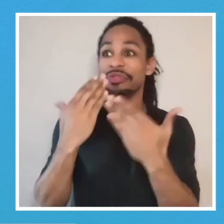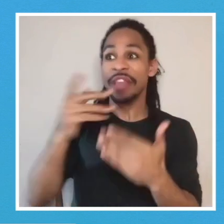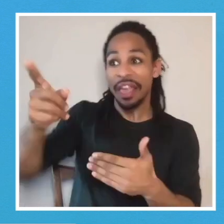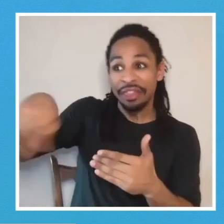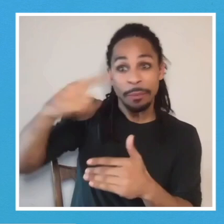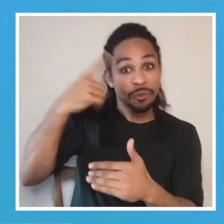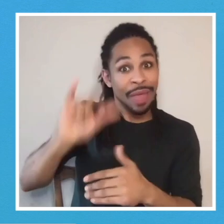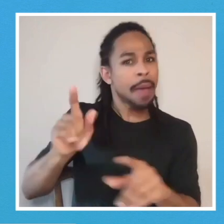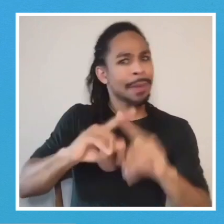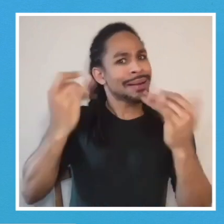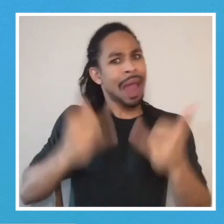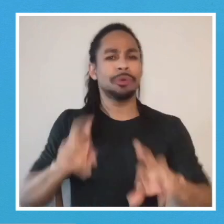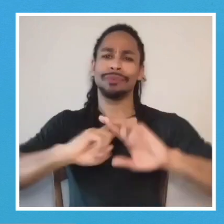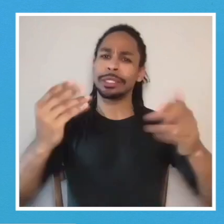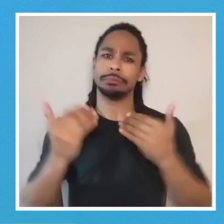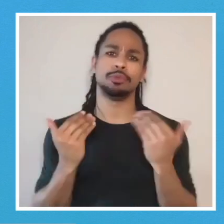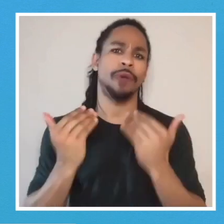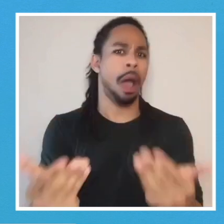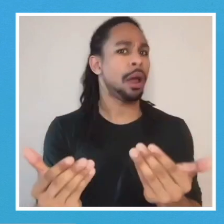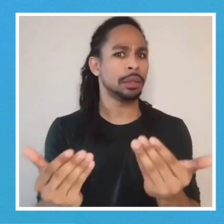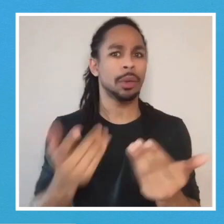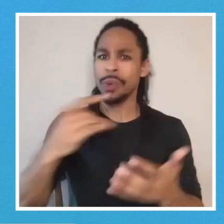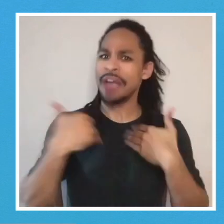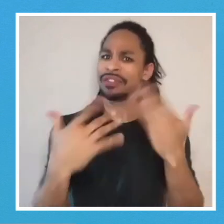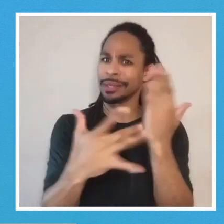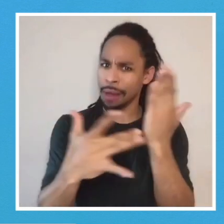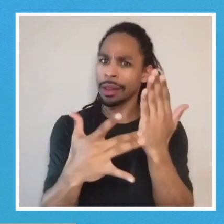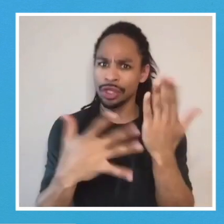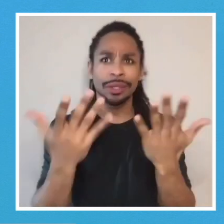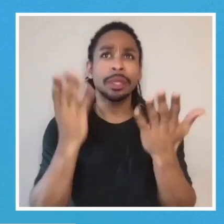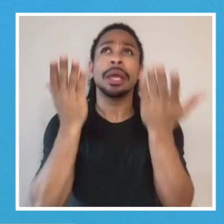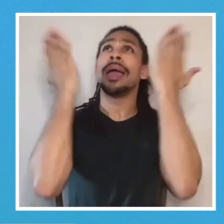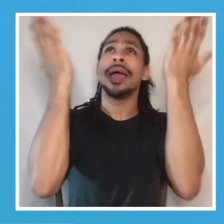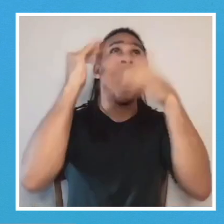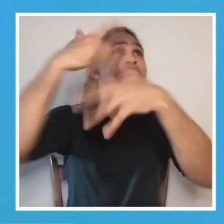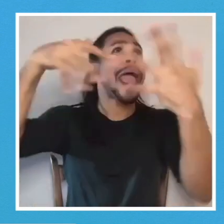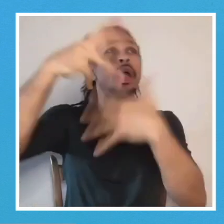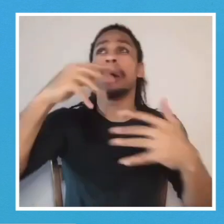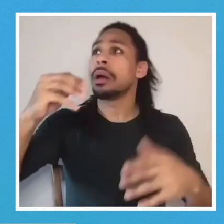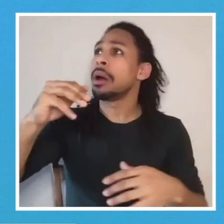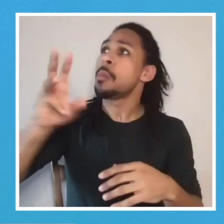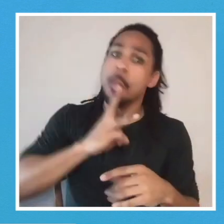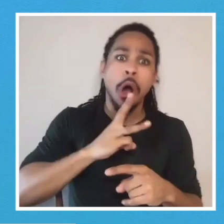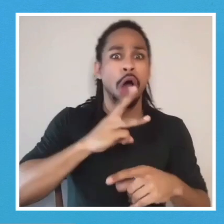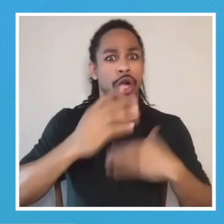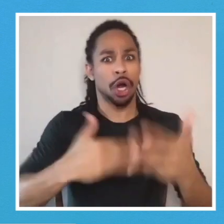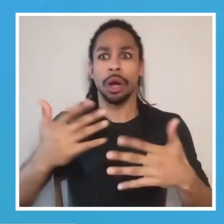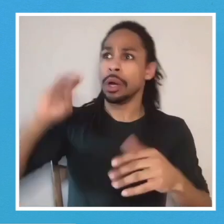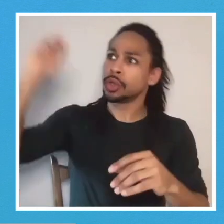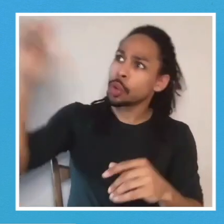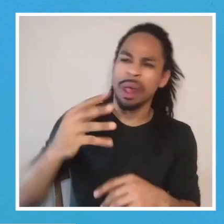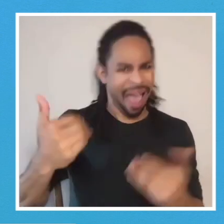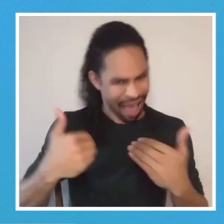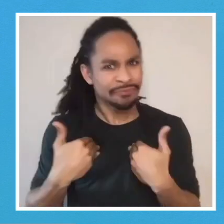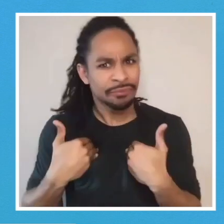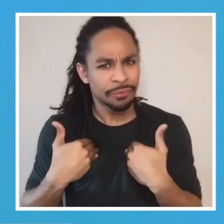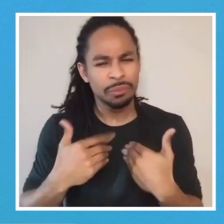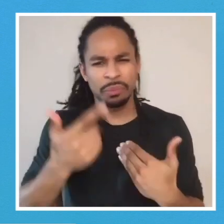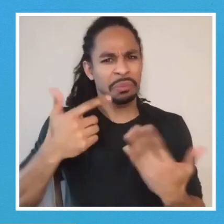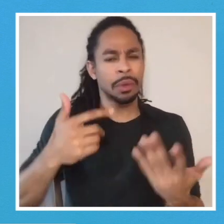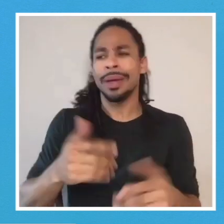and we have the technology to do it today. And, you know, let us go. You know, stop impeding us. Stop using